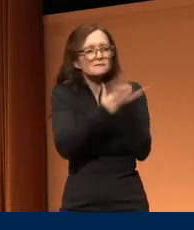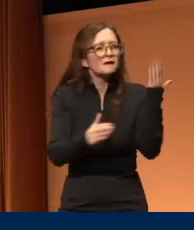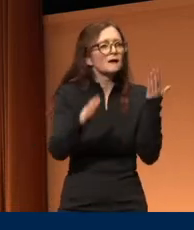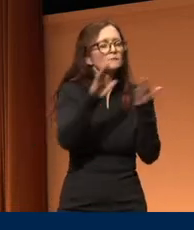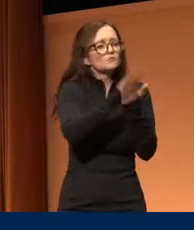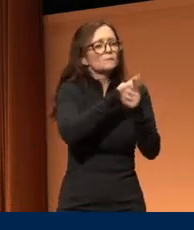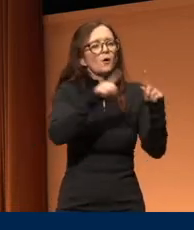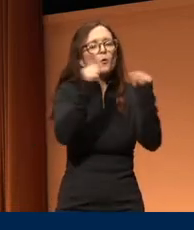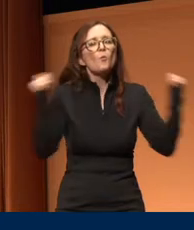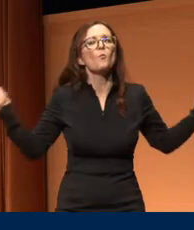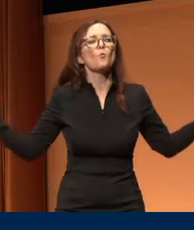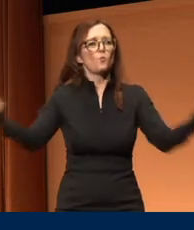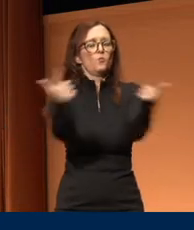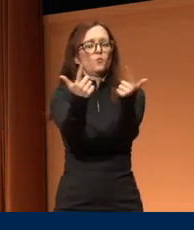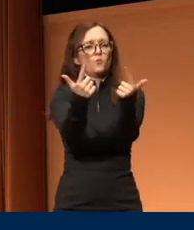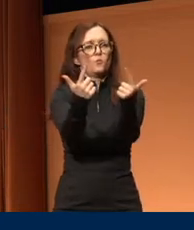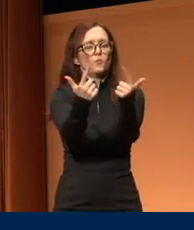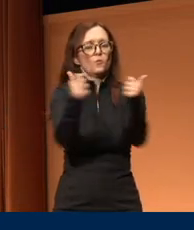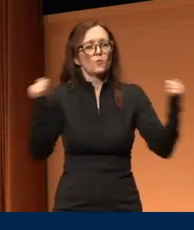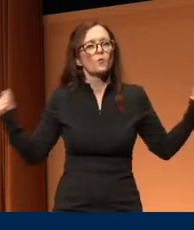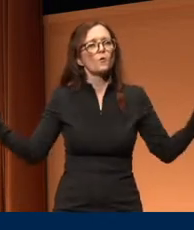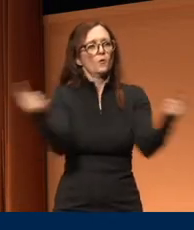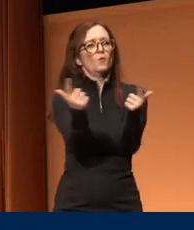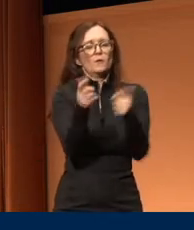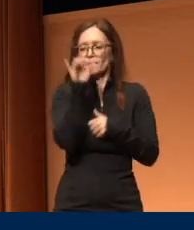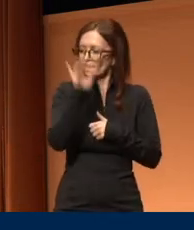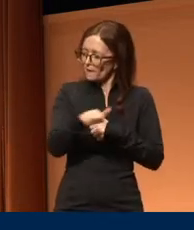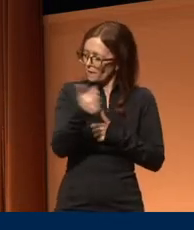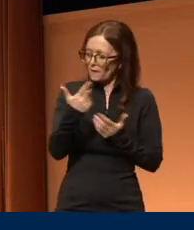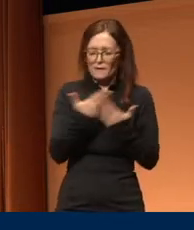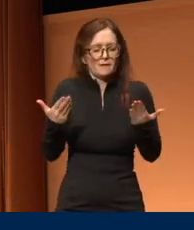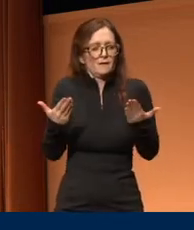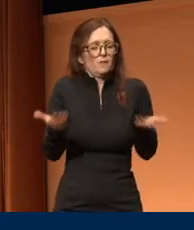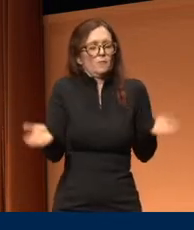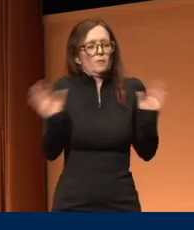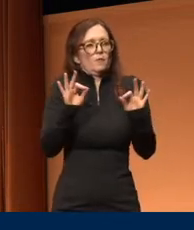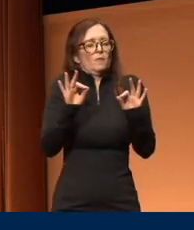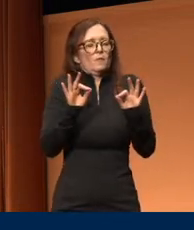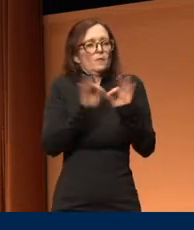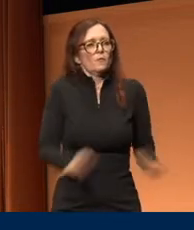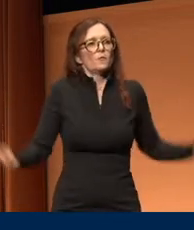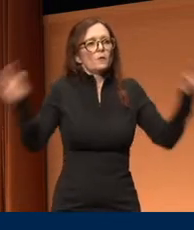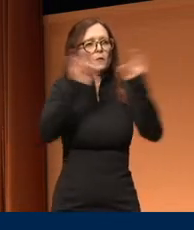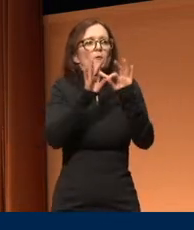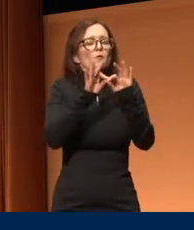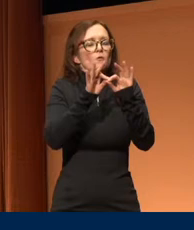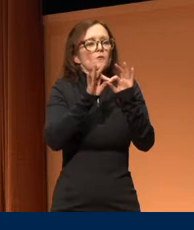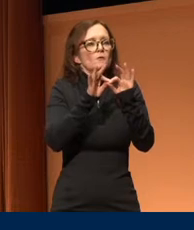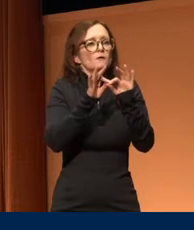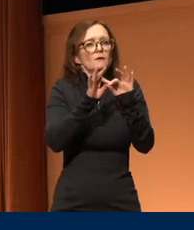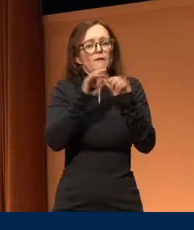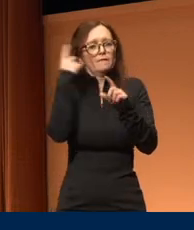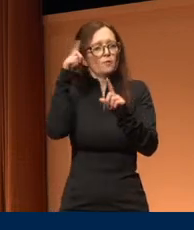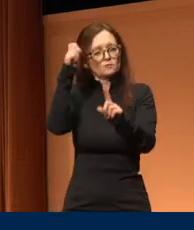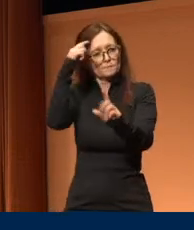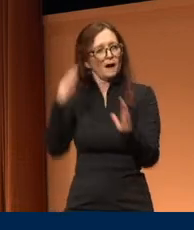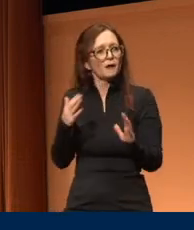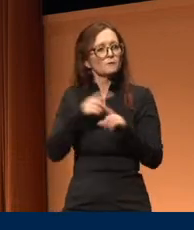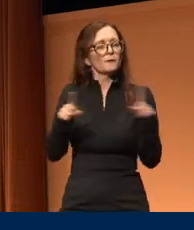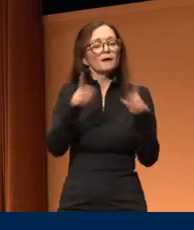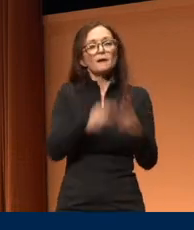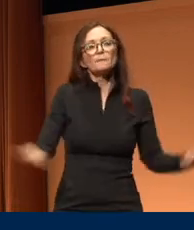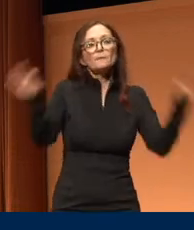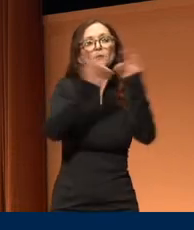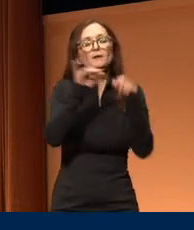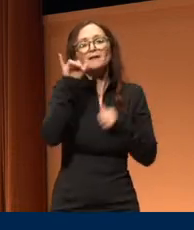but to all. This is another striking version of the epistemic claim for democracy. But also important